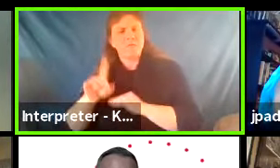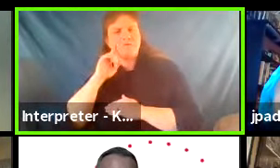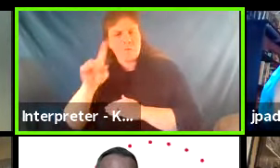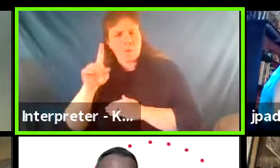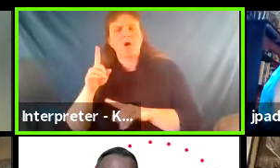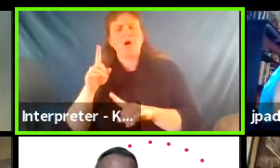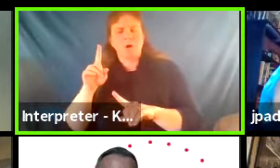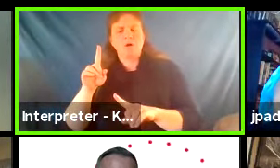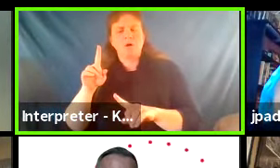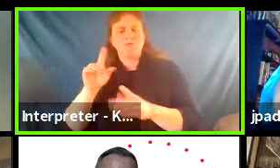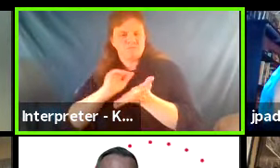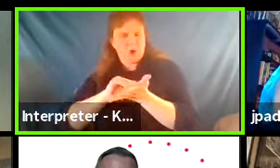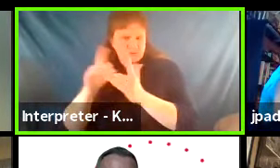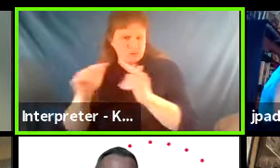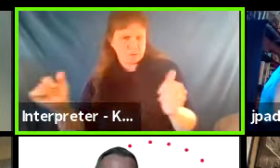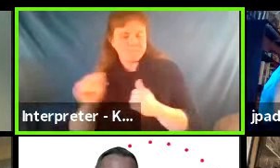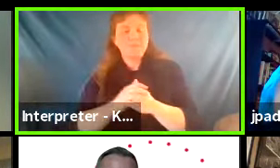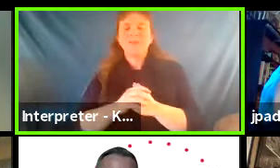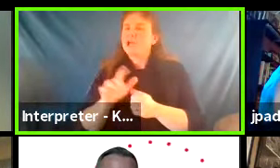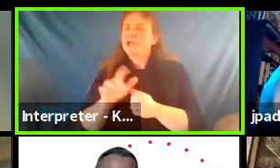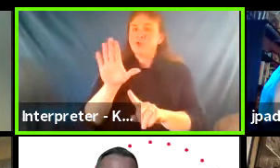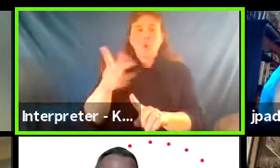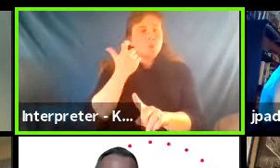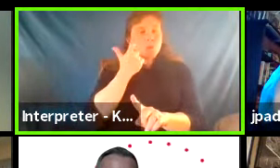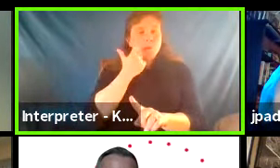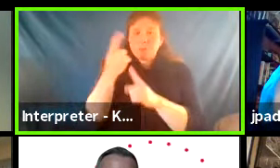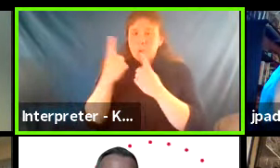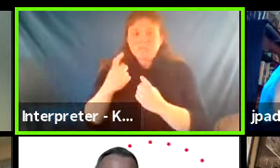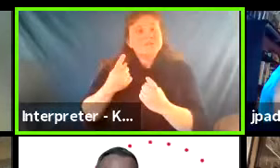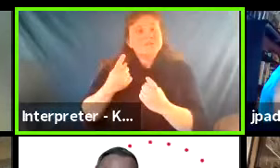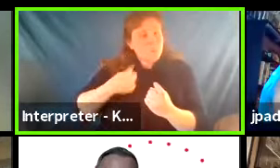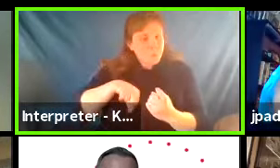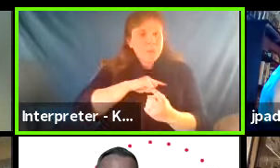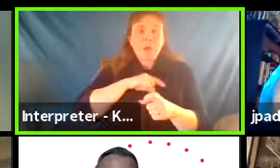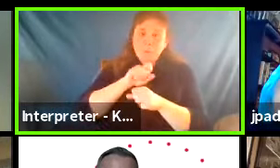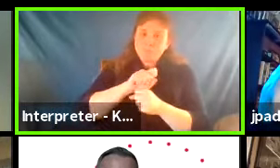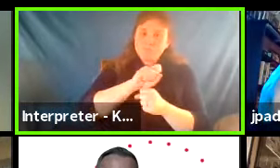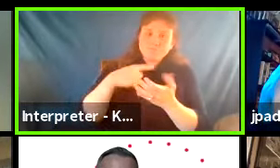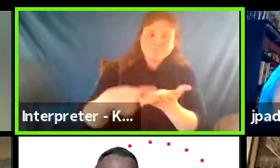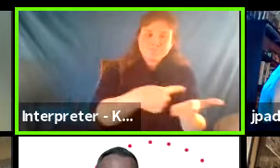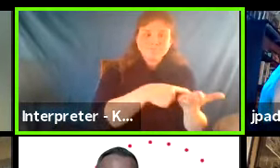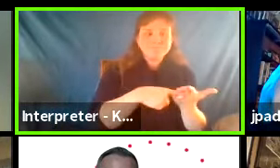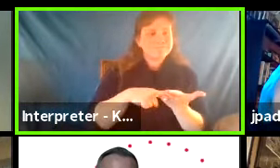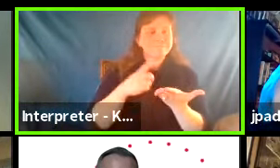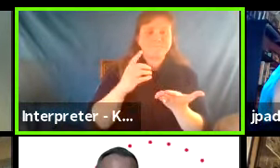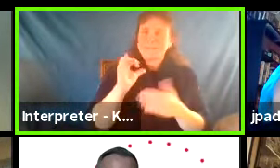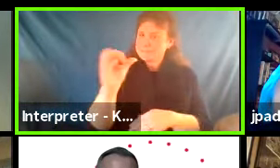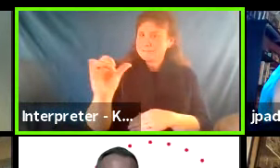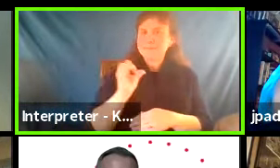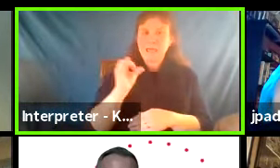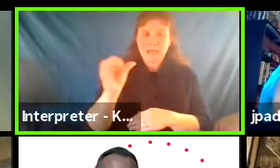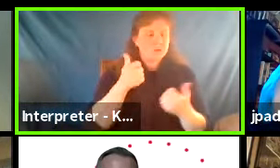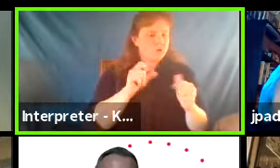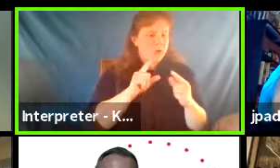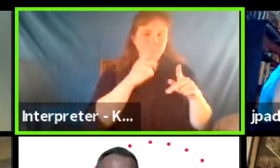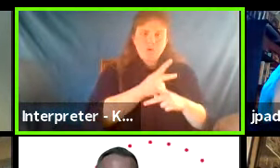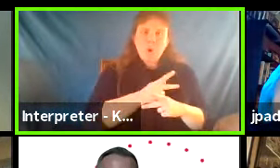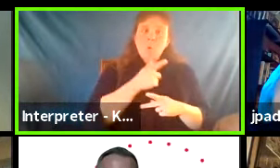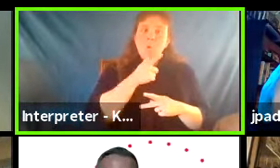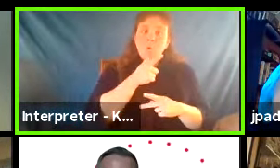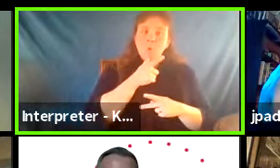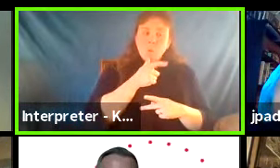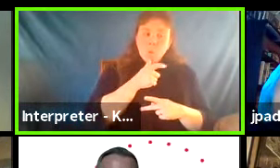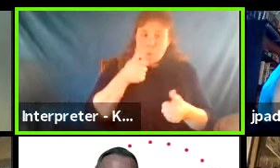same questions and issues and trying to understand that as well. So who is getting more who's able to get more out?